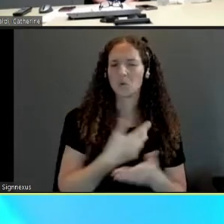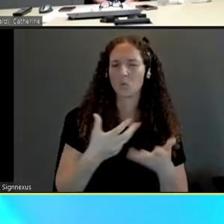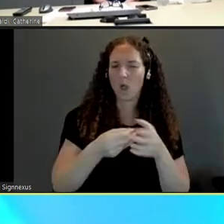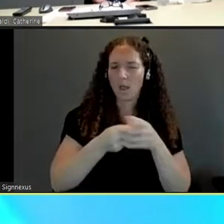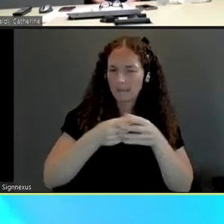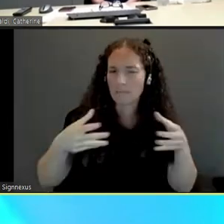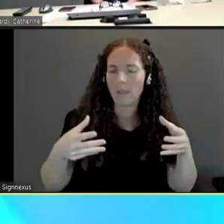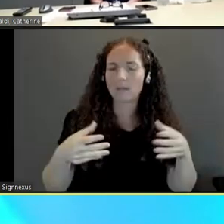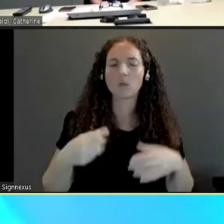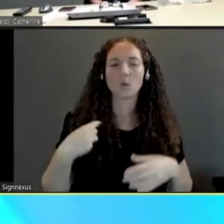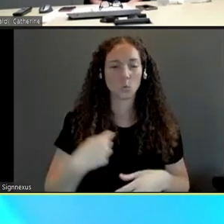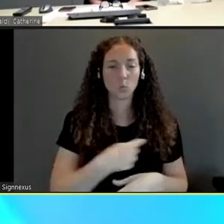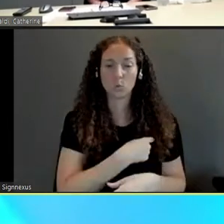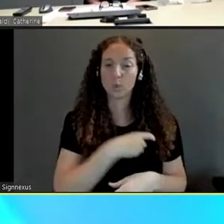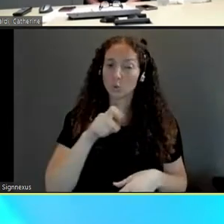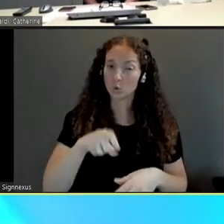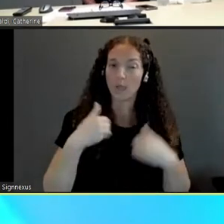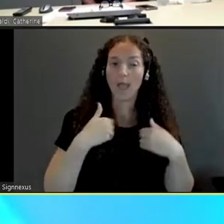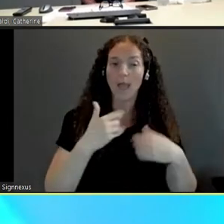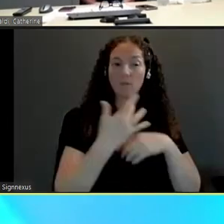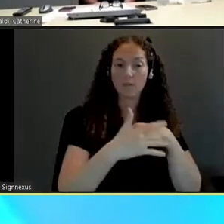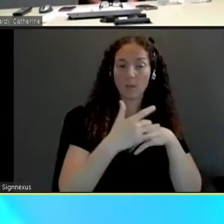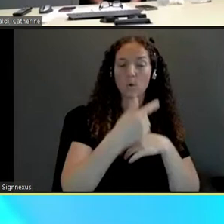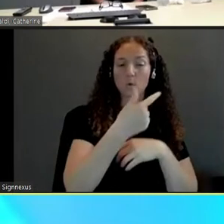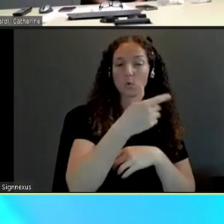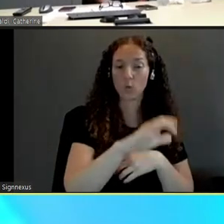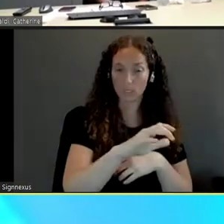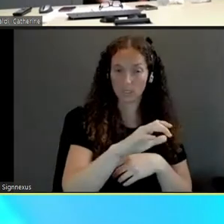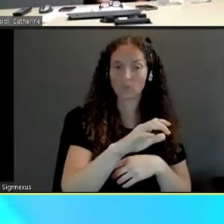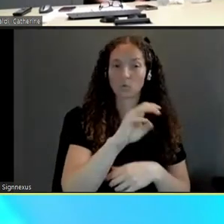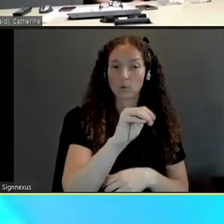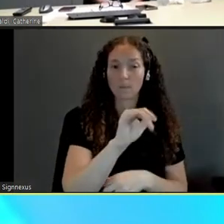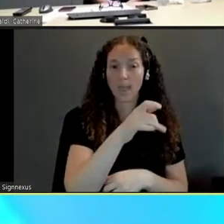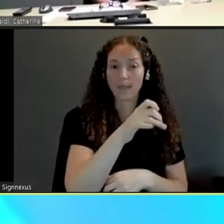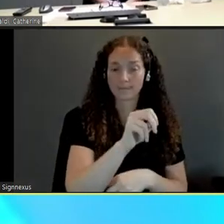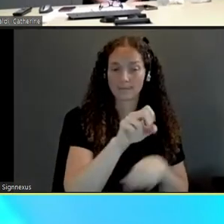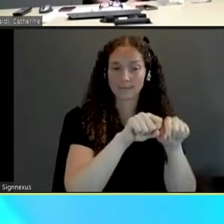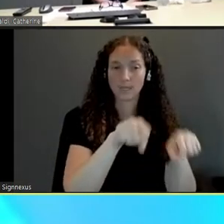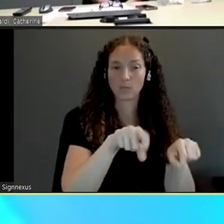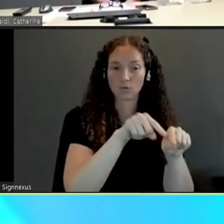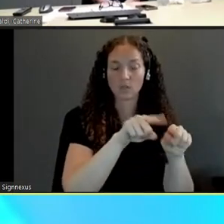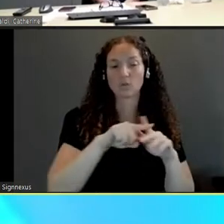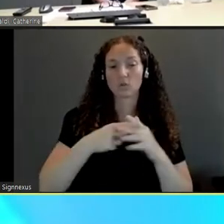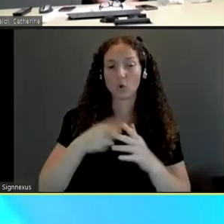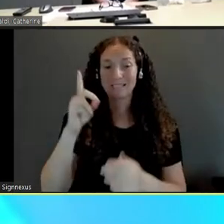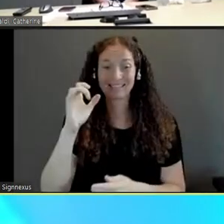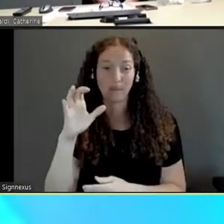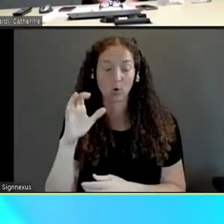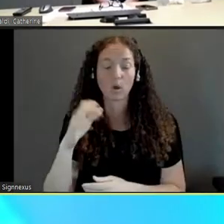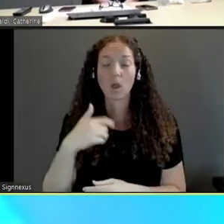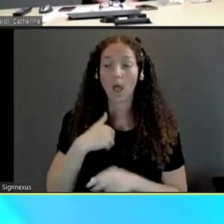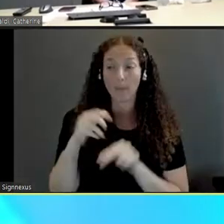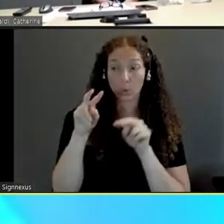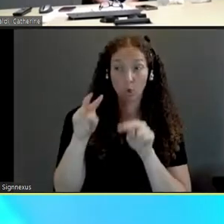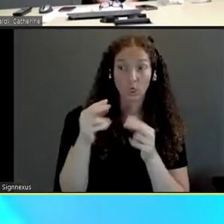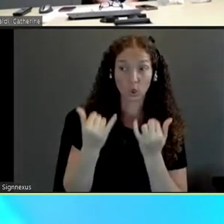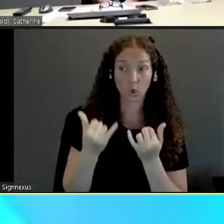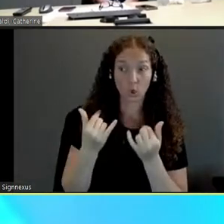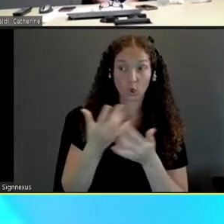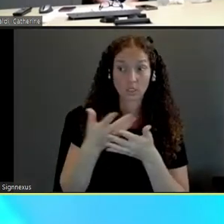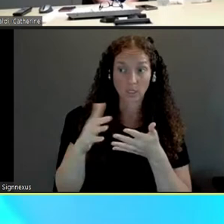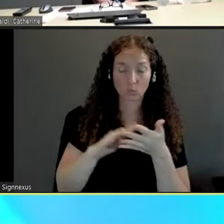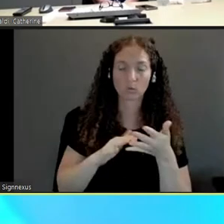available at Grand Central Madison beginning in December, because I'm looking at the current draft schedules and I am not seeing